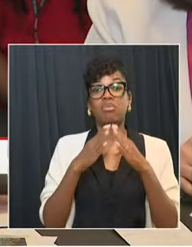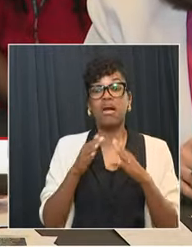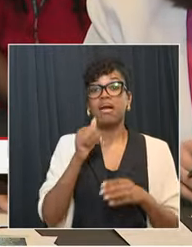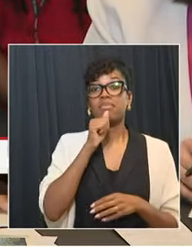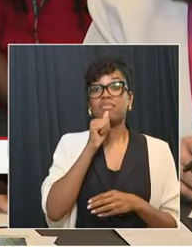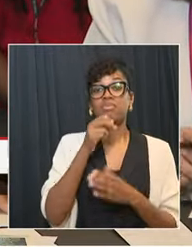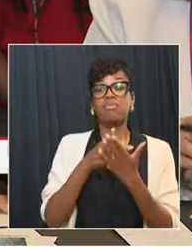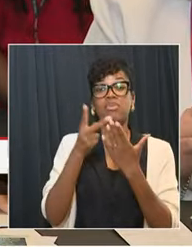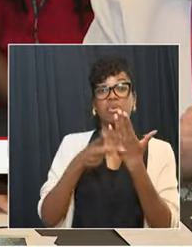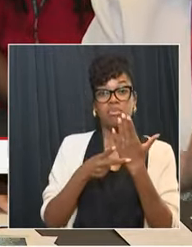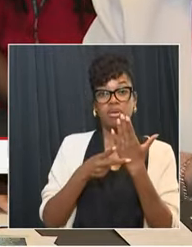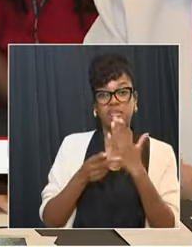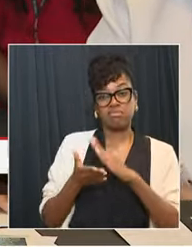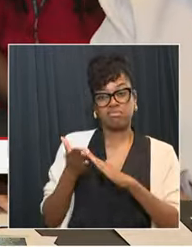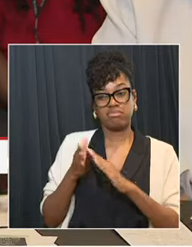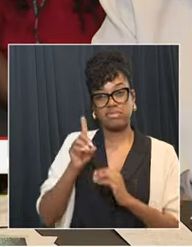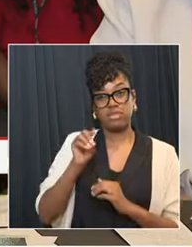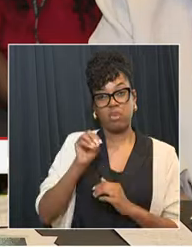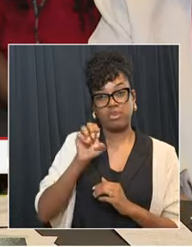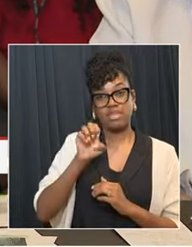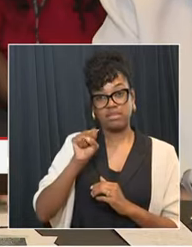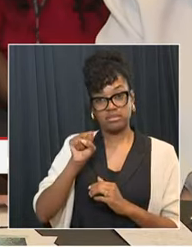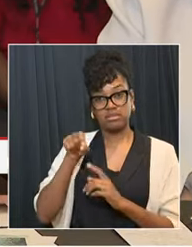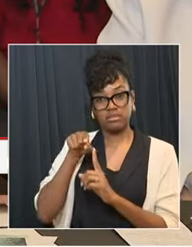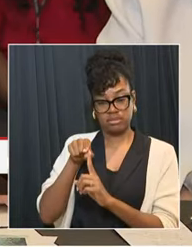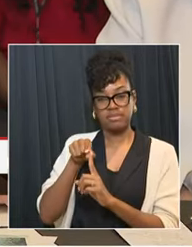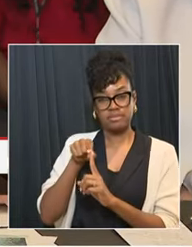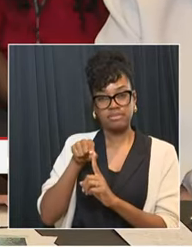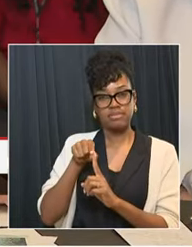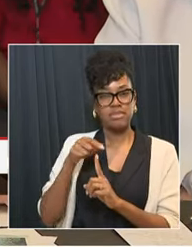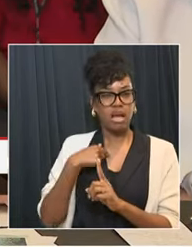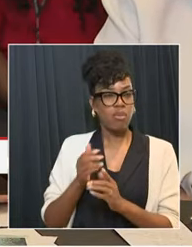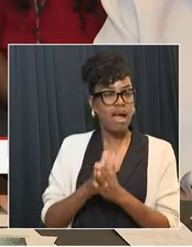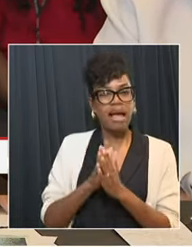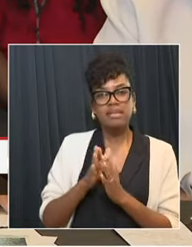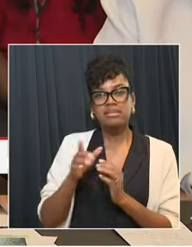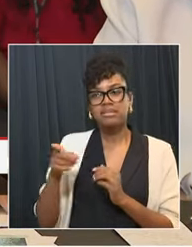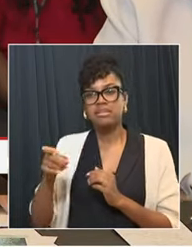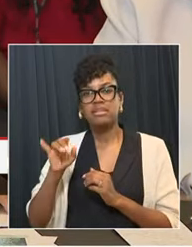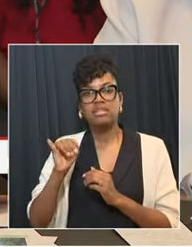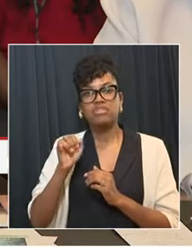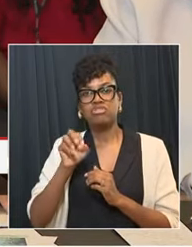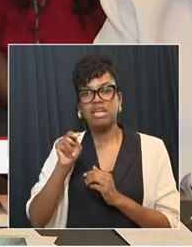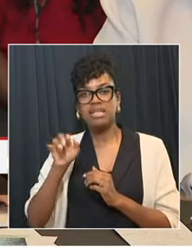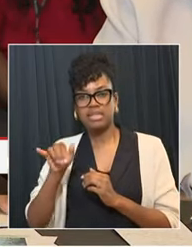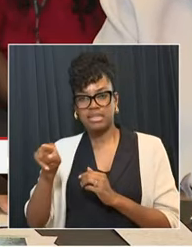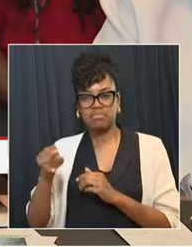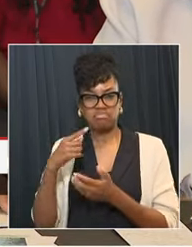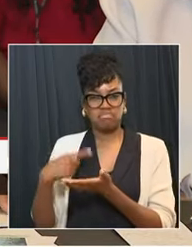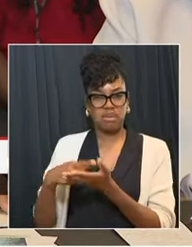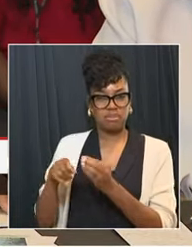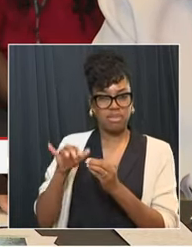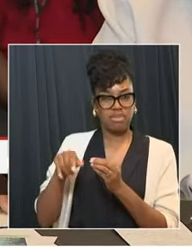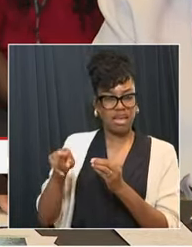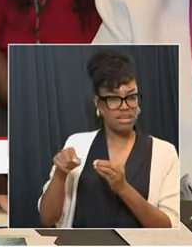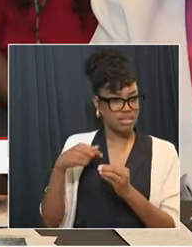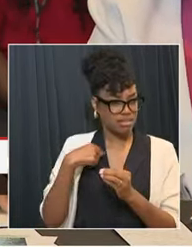program run by DOES. And I'll ask Jenny to talk about, we mostly, I think, limit